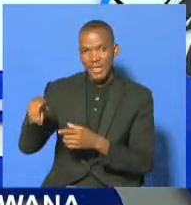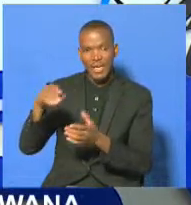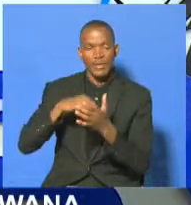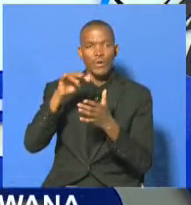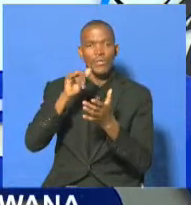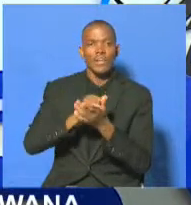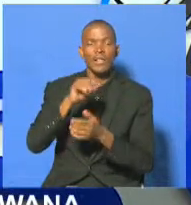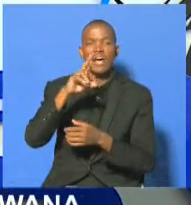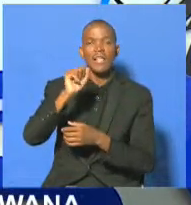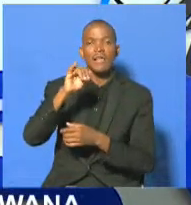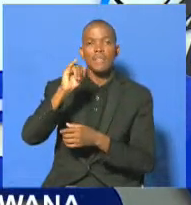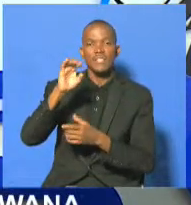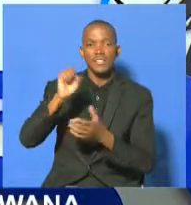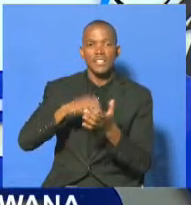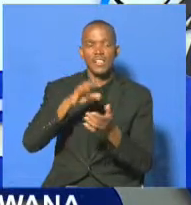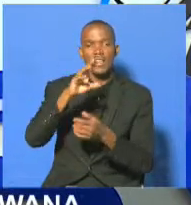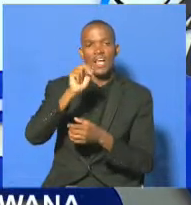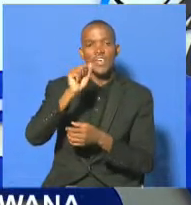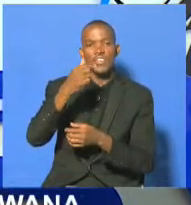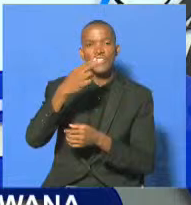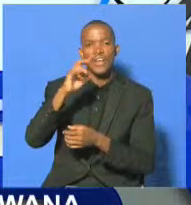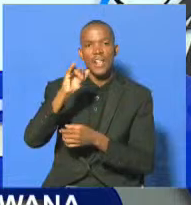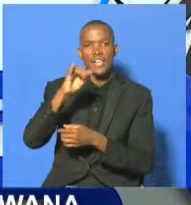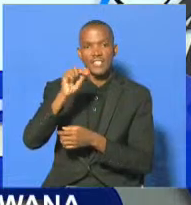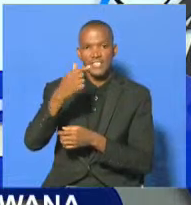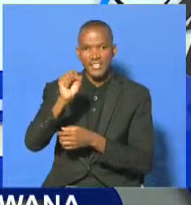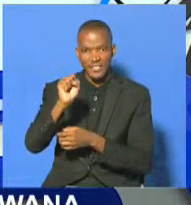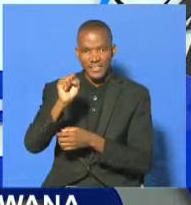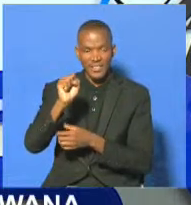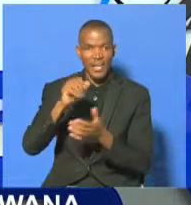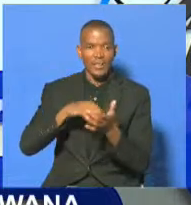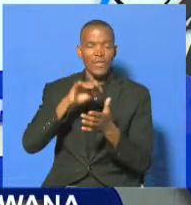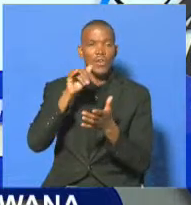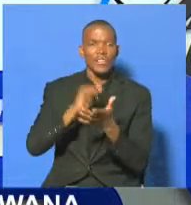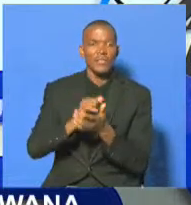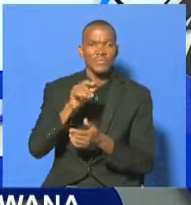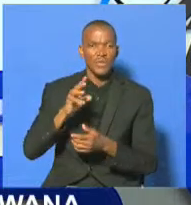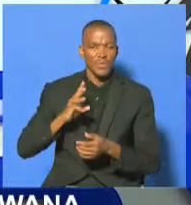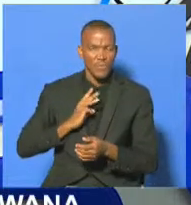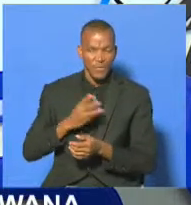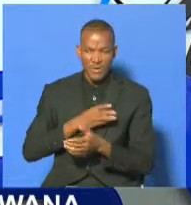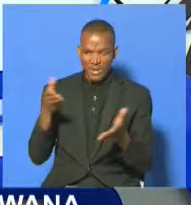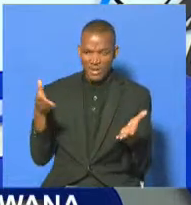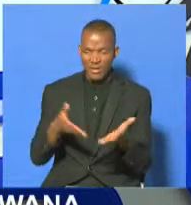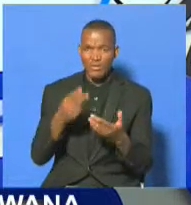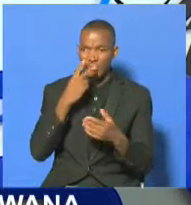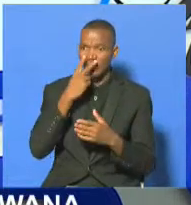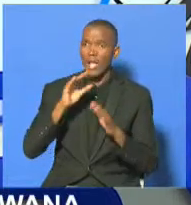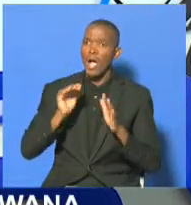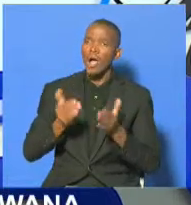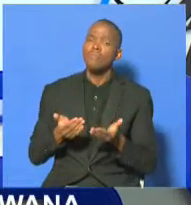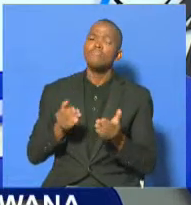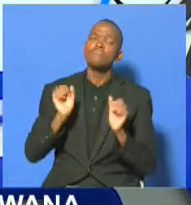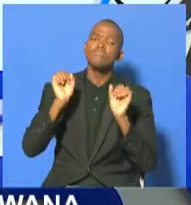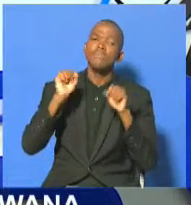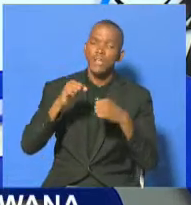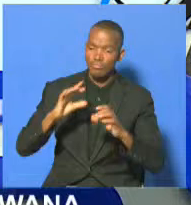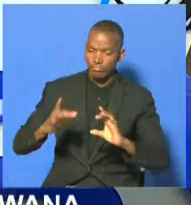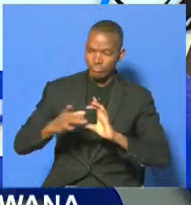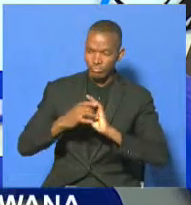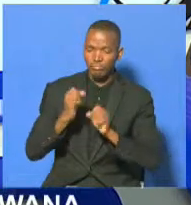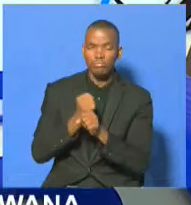rabies, and anthrax. So we are here and, to see how we can